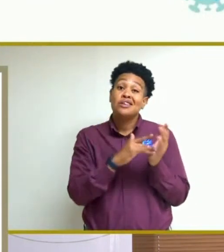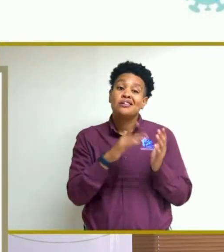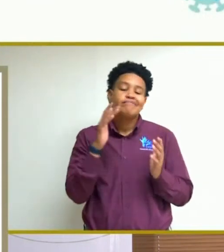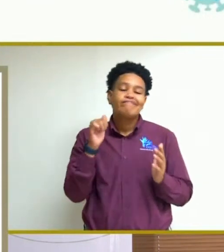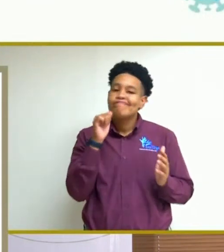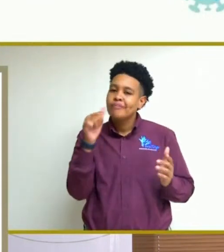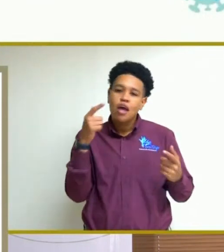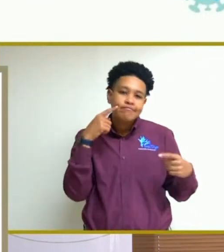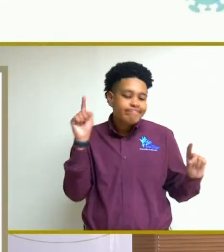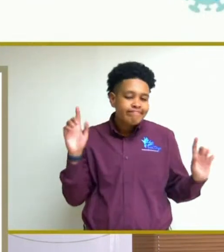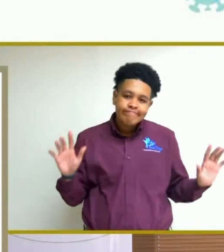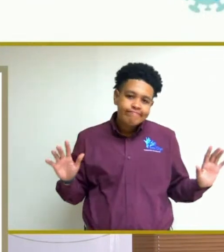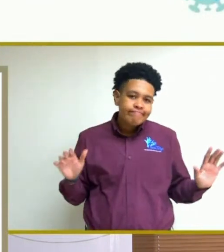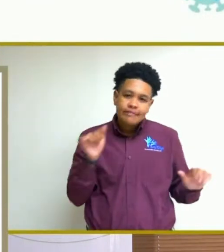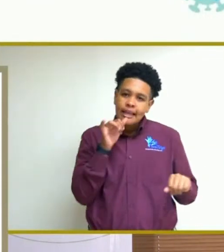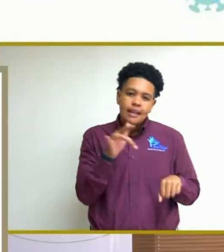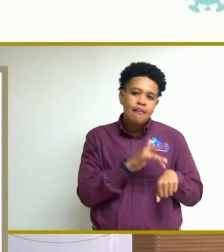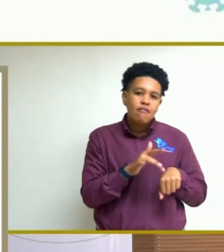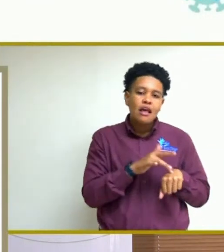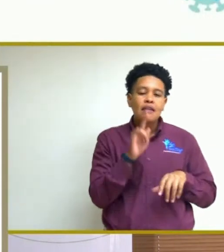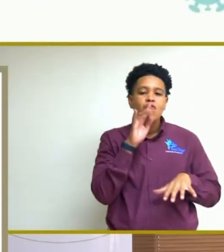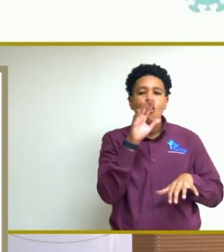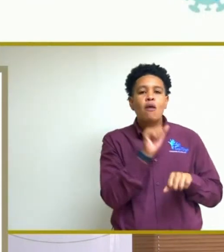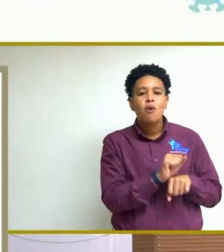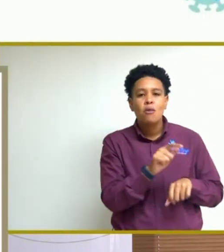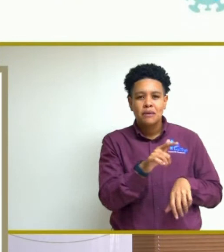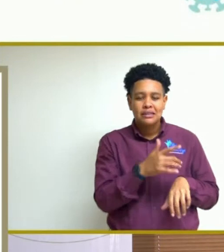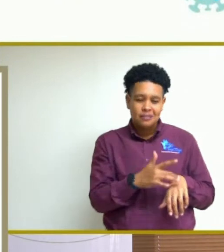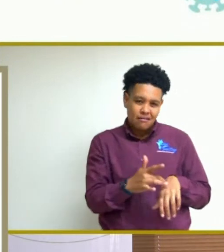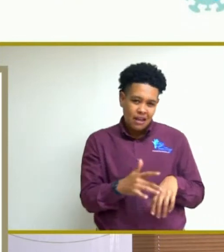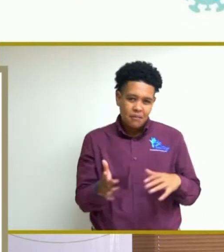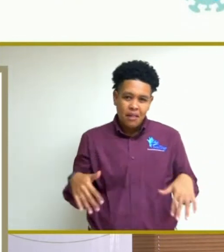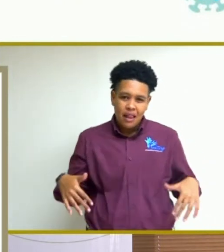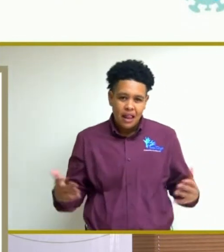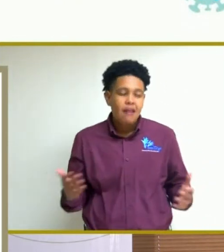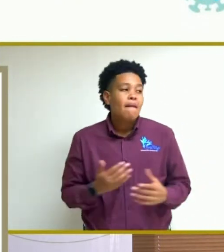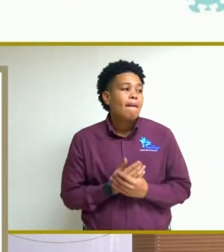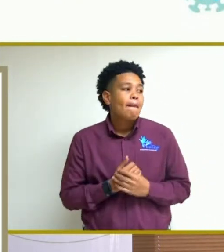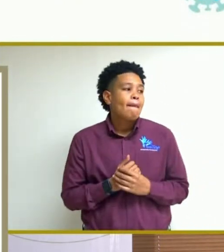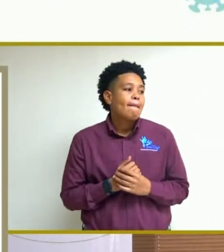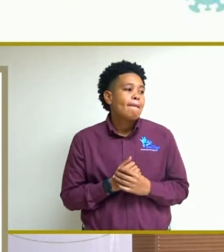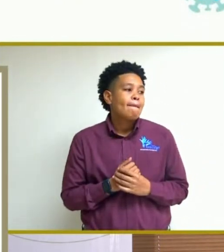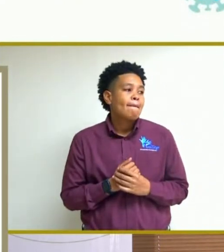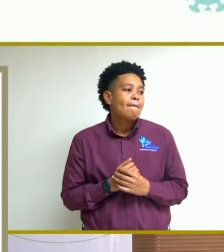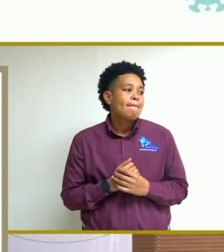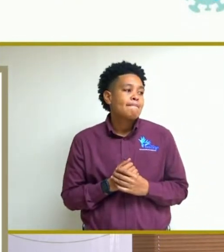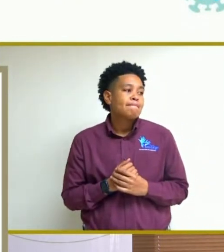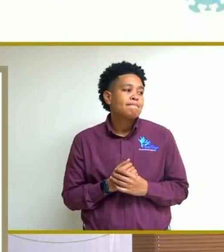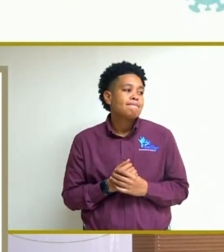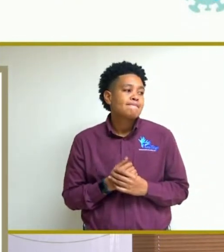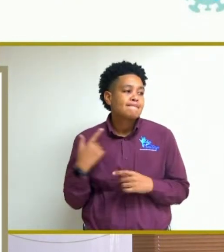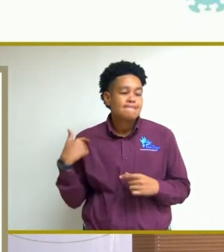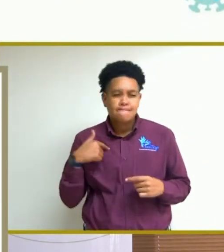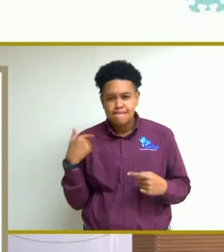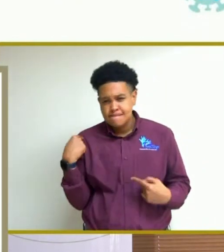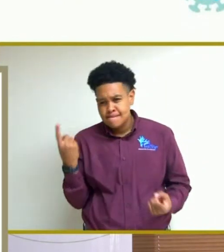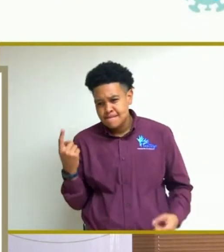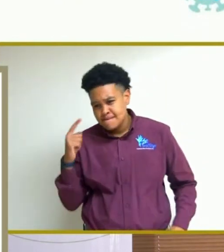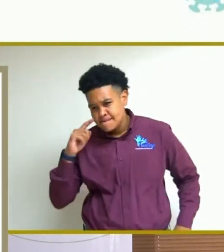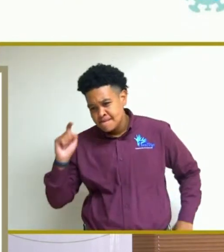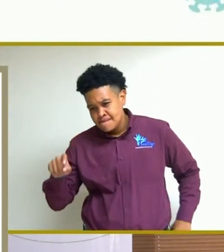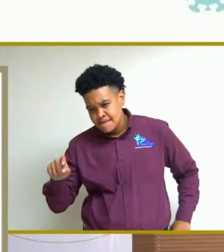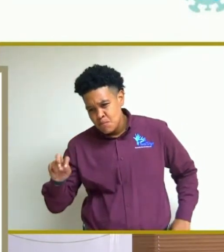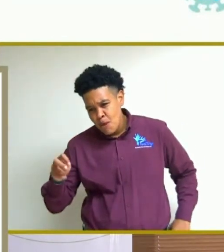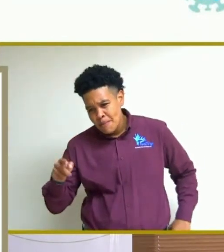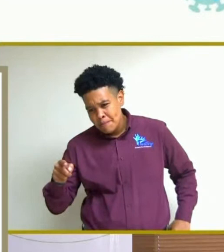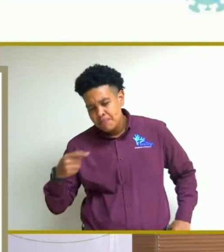not available for appointments. We have since recognized this issue, and we